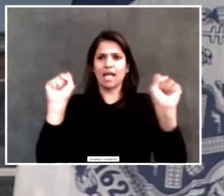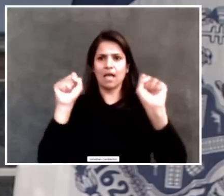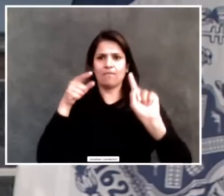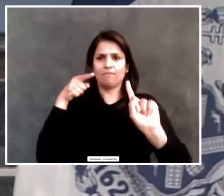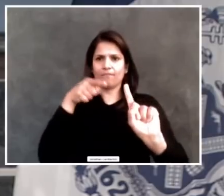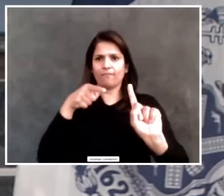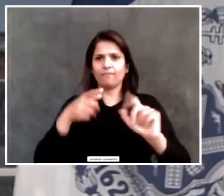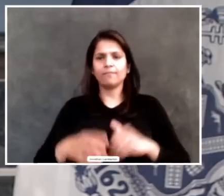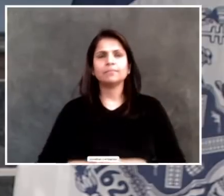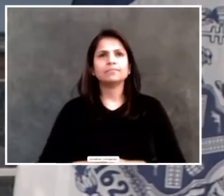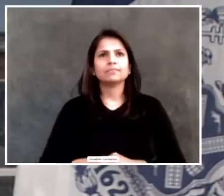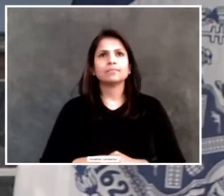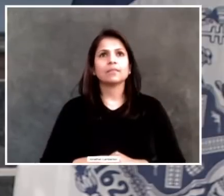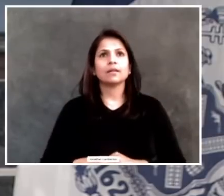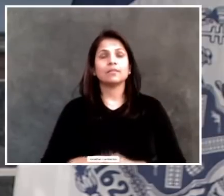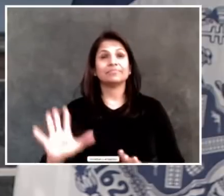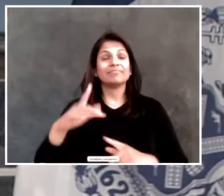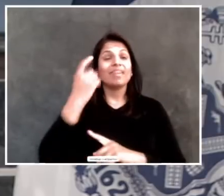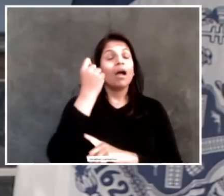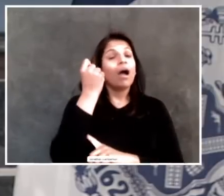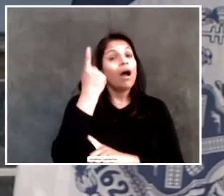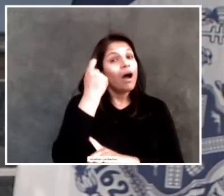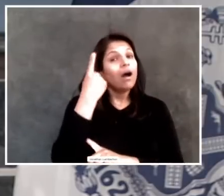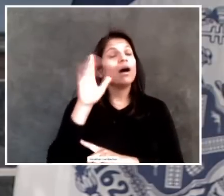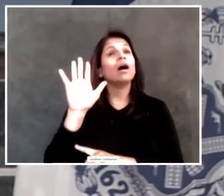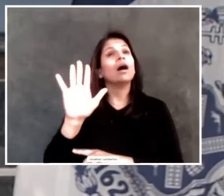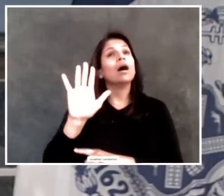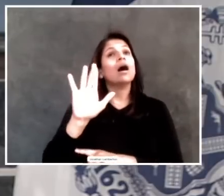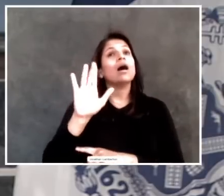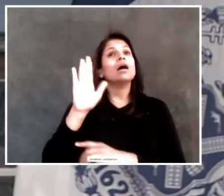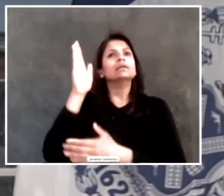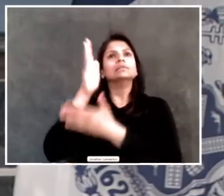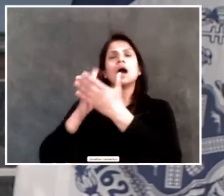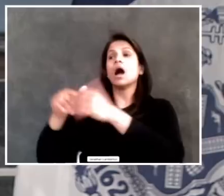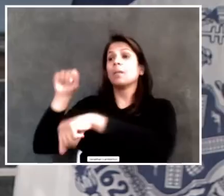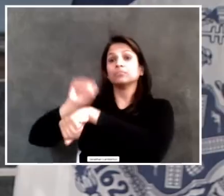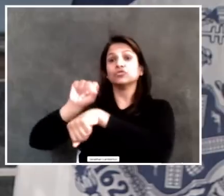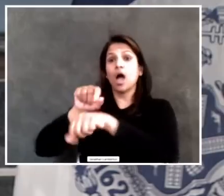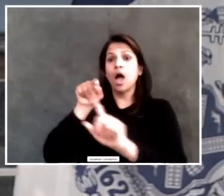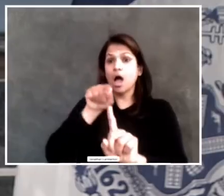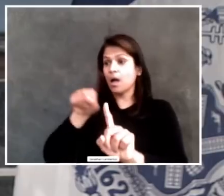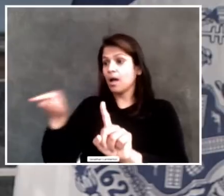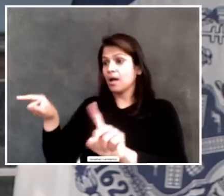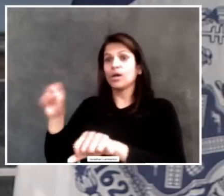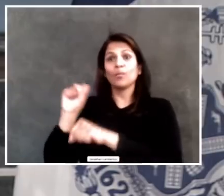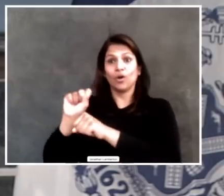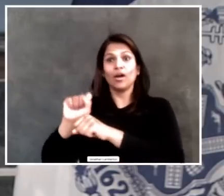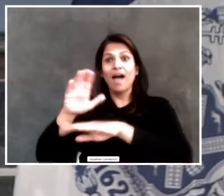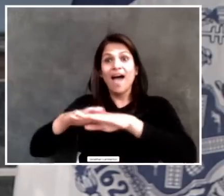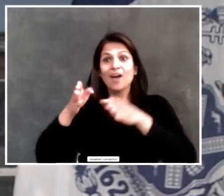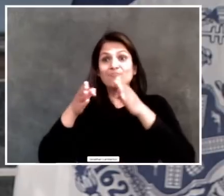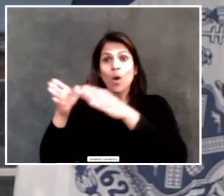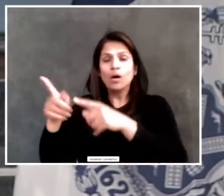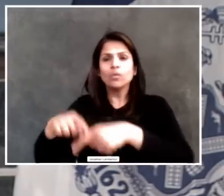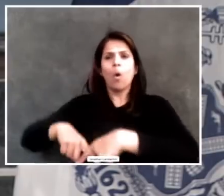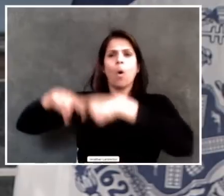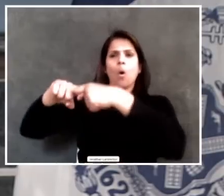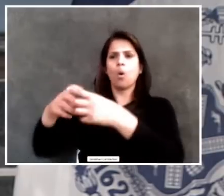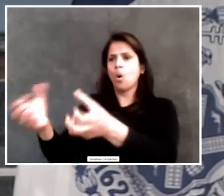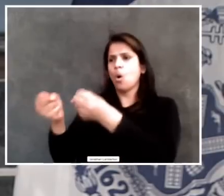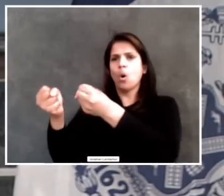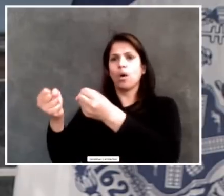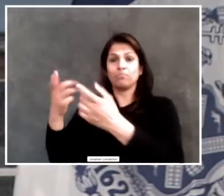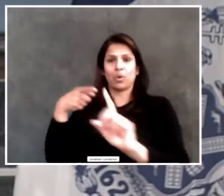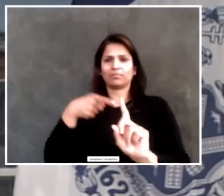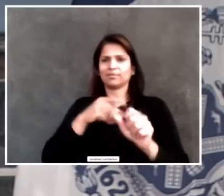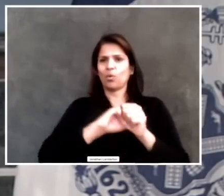as normal. And clearly, the Vision Zero work required a certain amount of consistency in